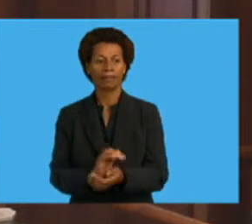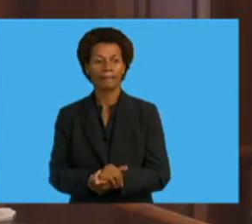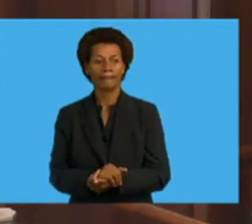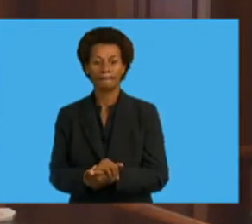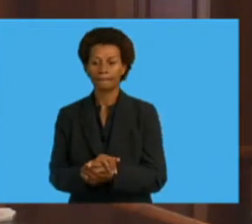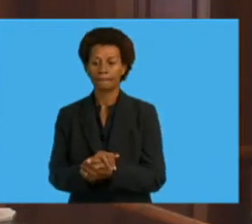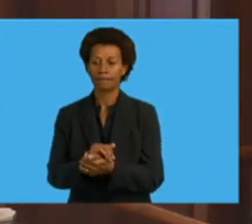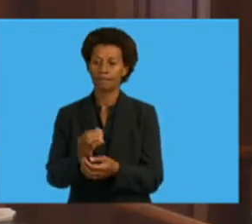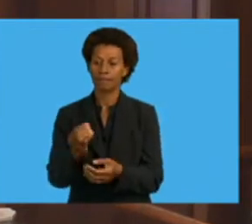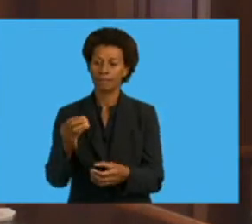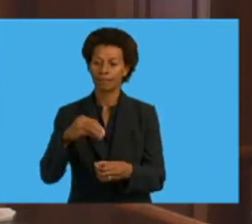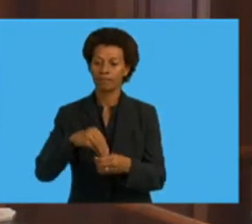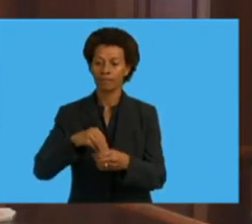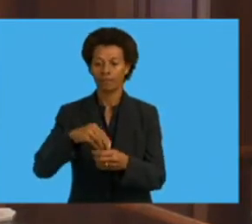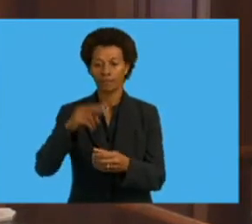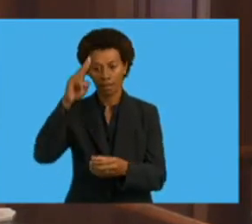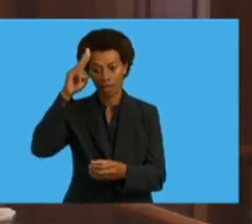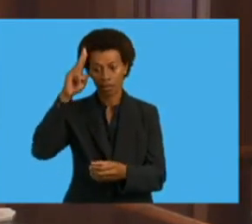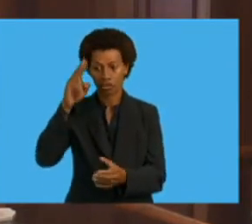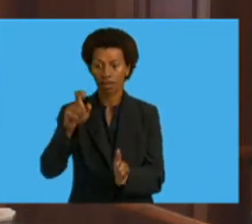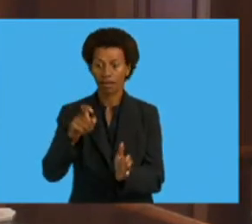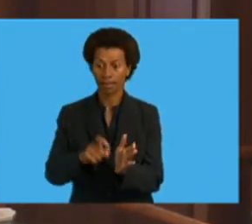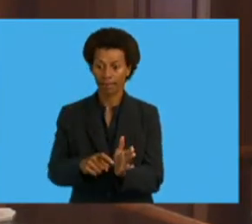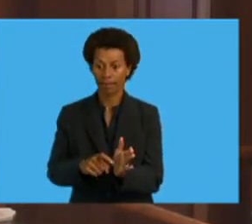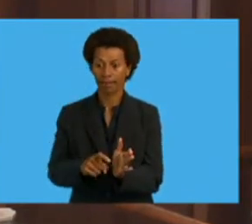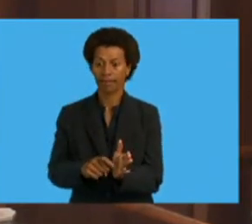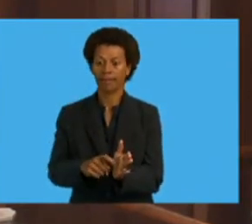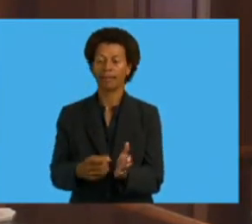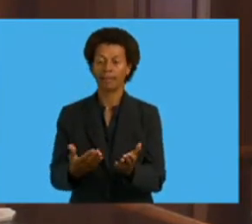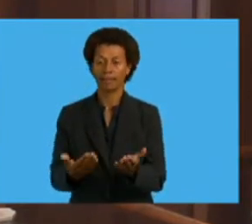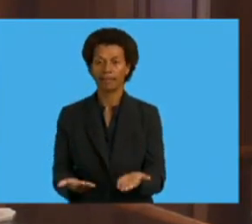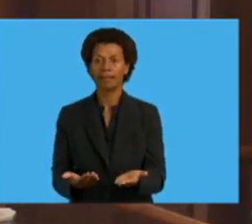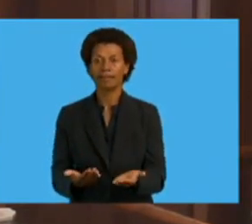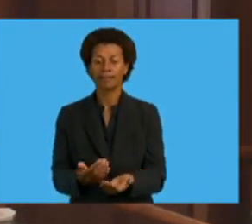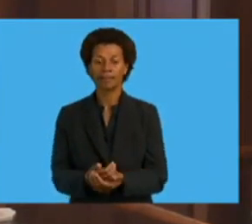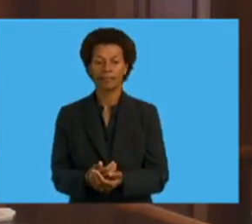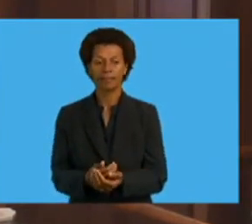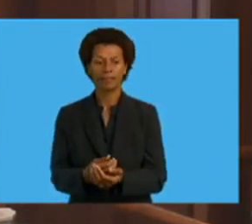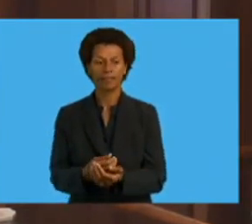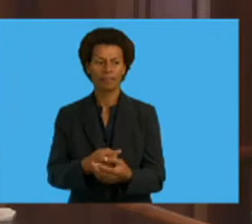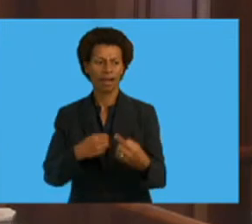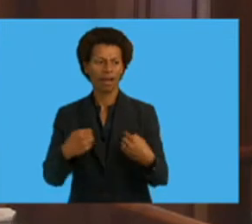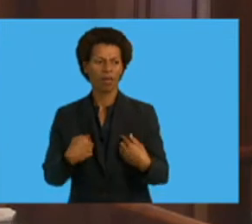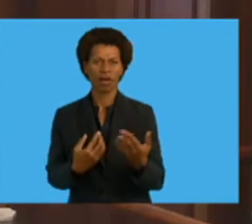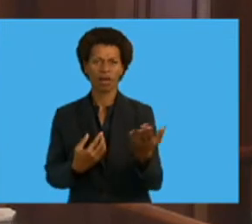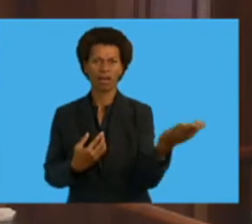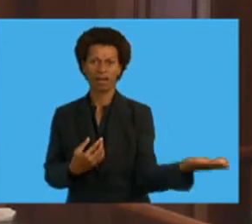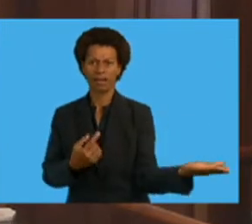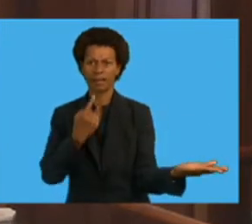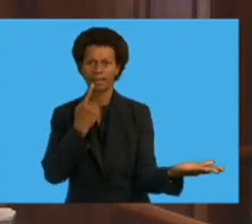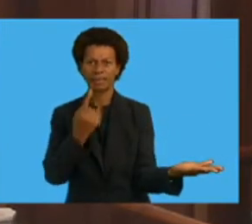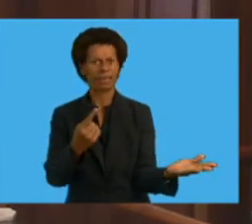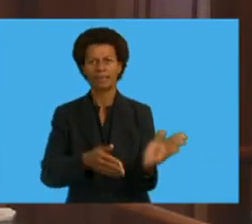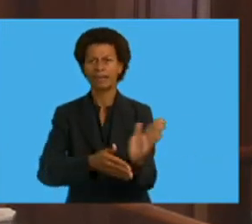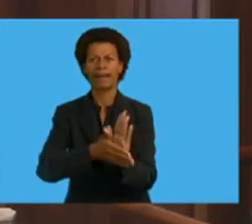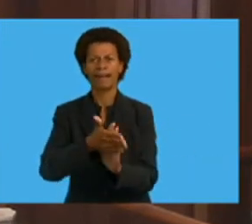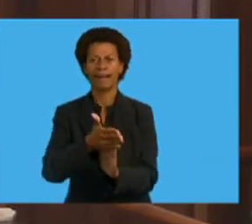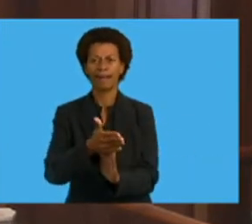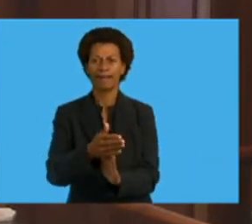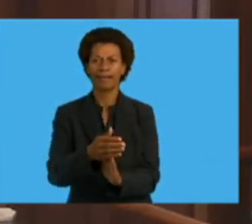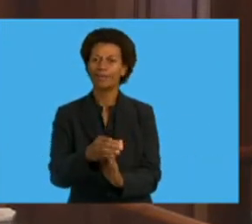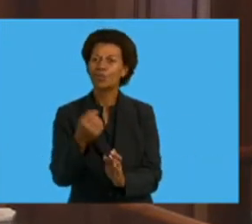the level of our national debt. Our opponents say that debt is too high. Well, it is